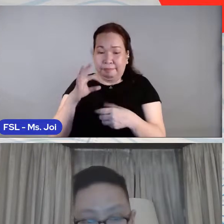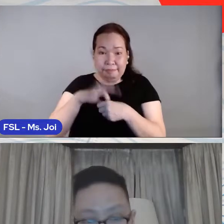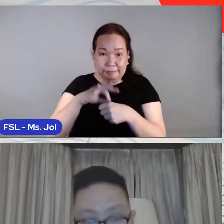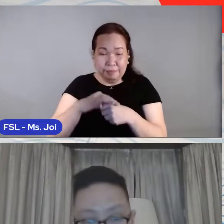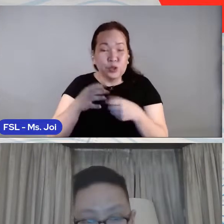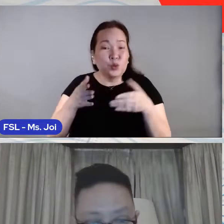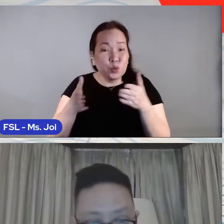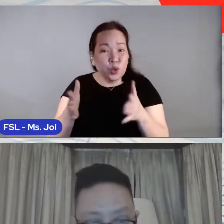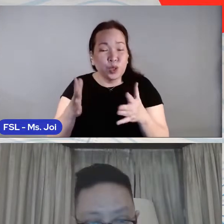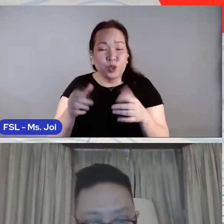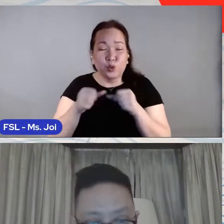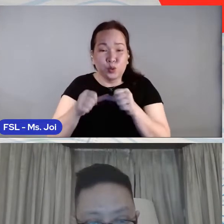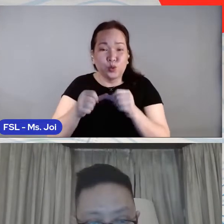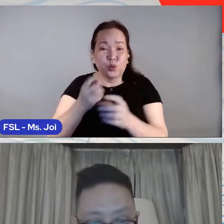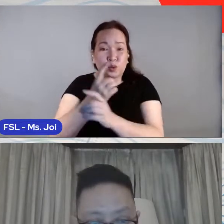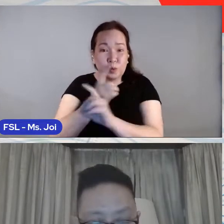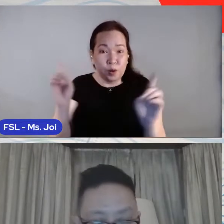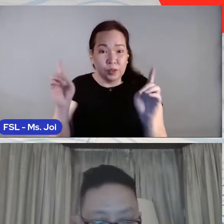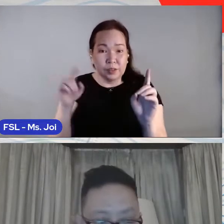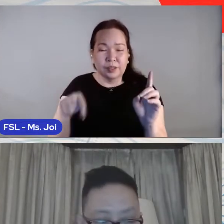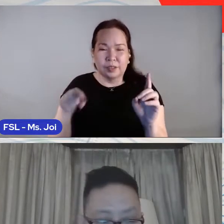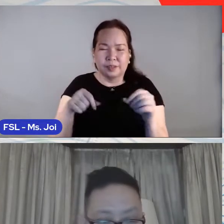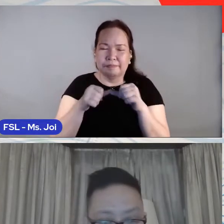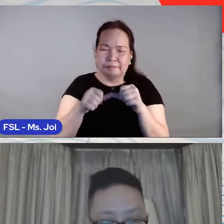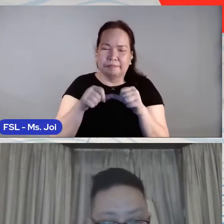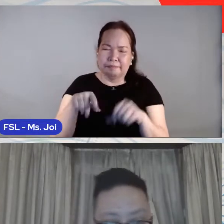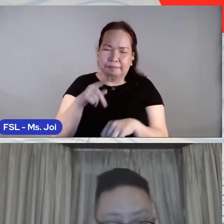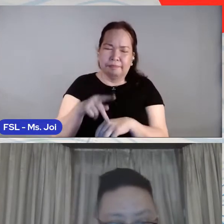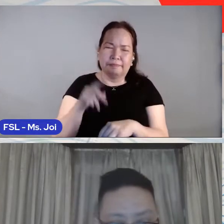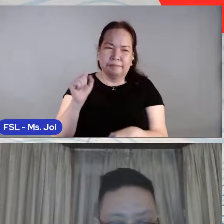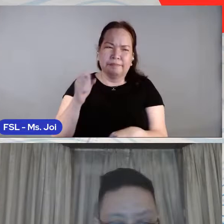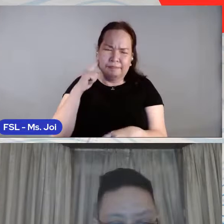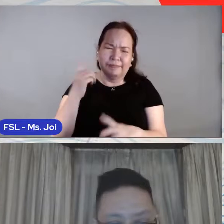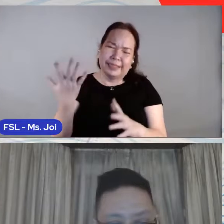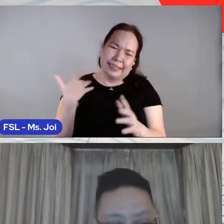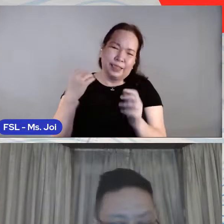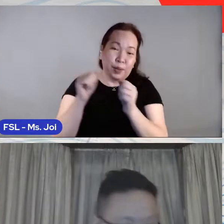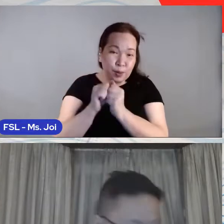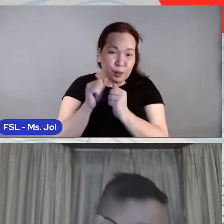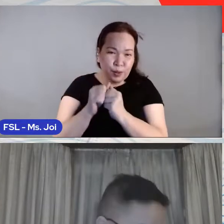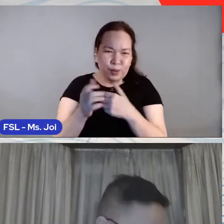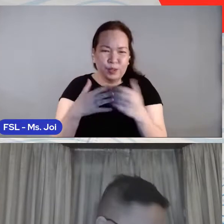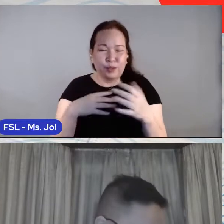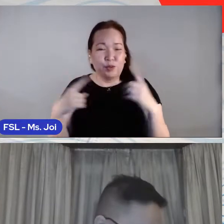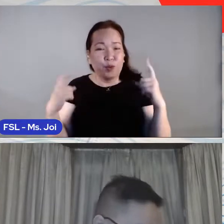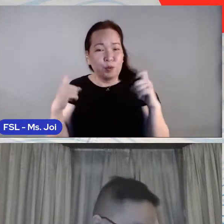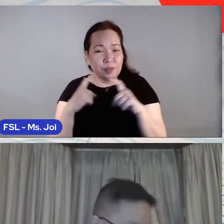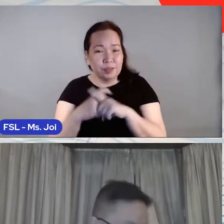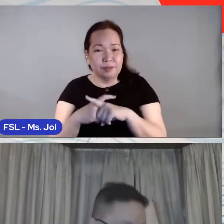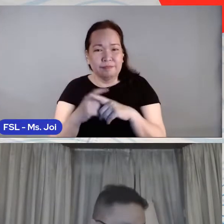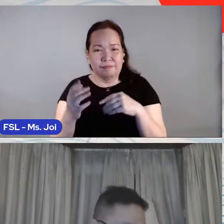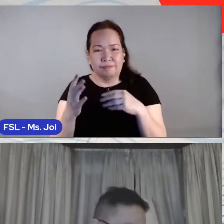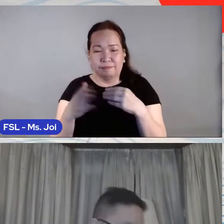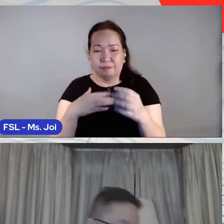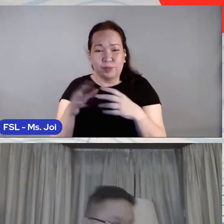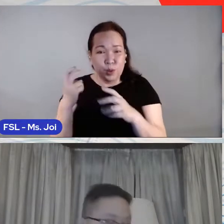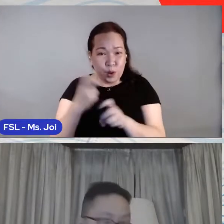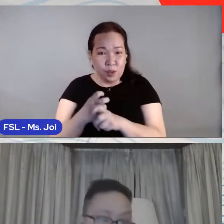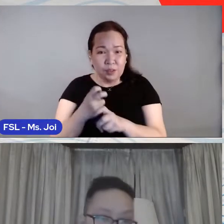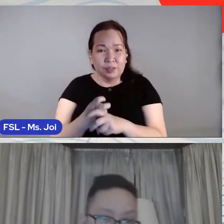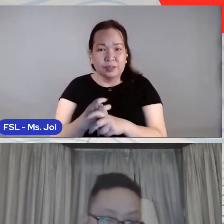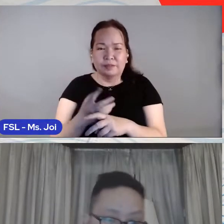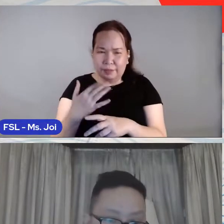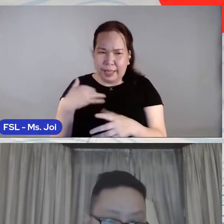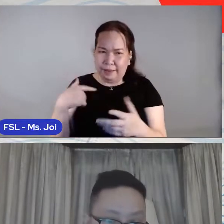let democracy parang prosper, then sama-sama tayo dito. Komplikado man, nandito tayo para mag-aral,